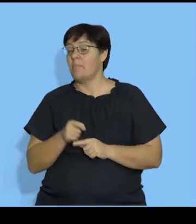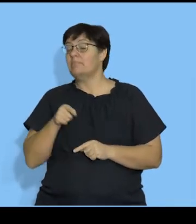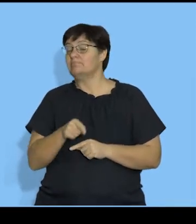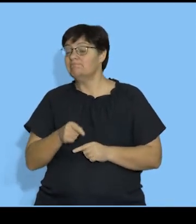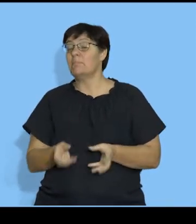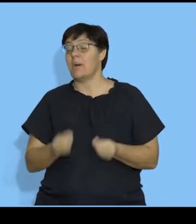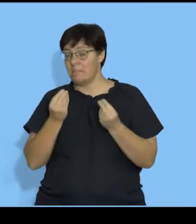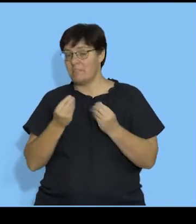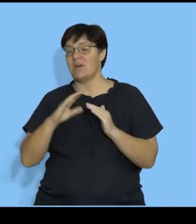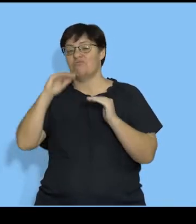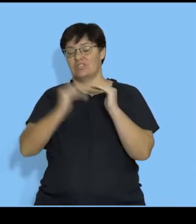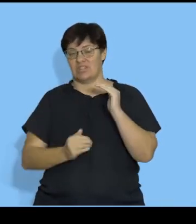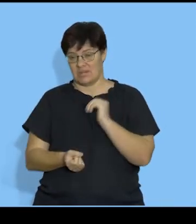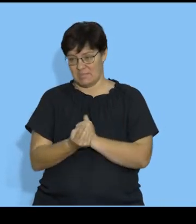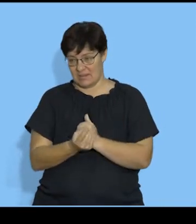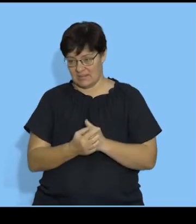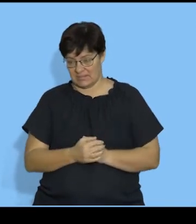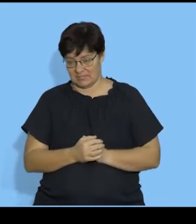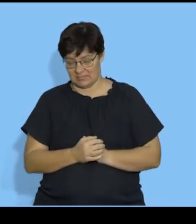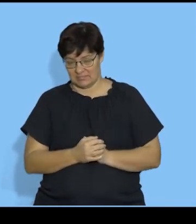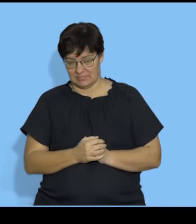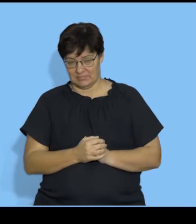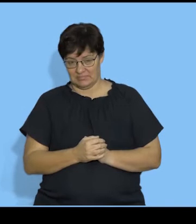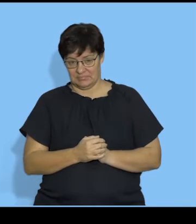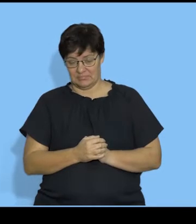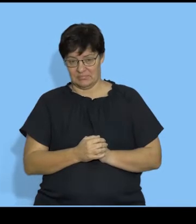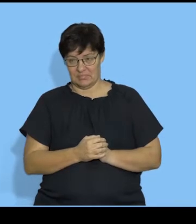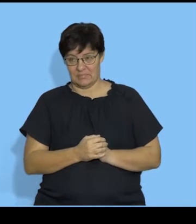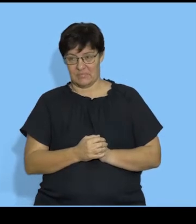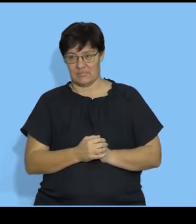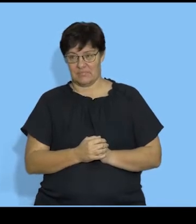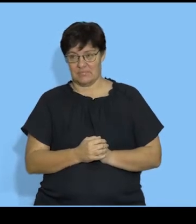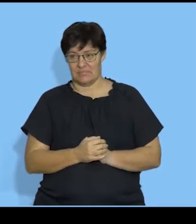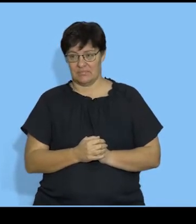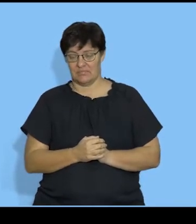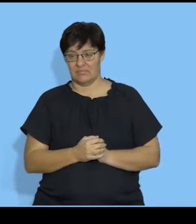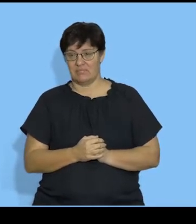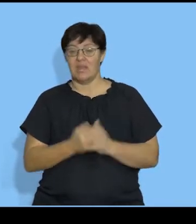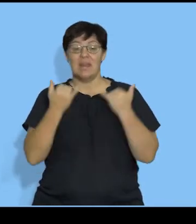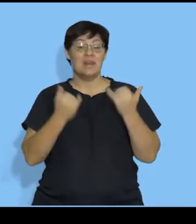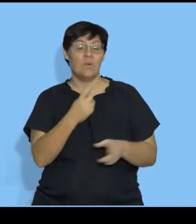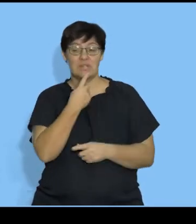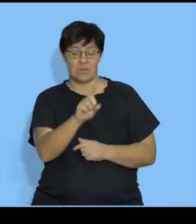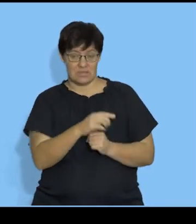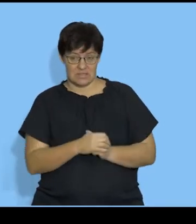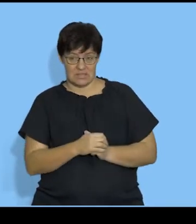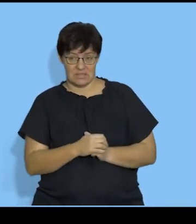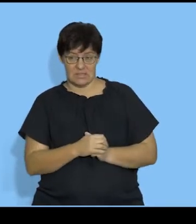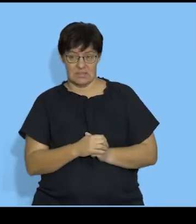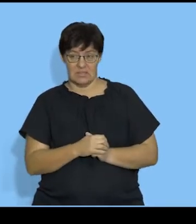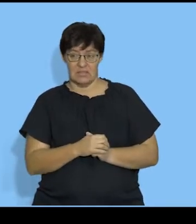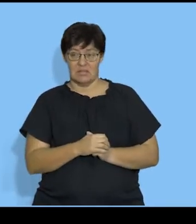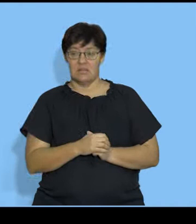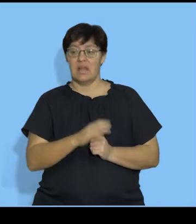undergoes reduction. That's what we want to arrive at now, okay? So in other words, we are saying that the oxidation number of